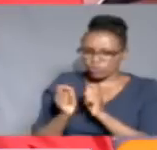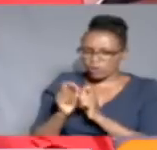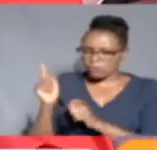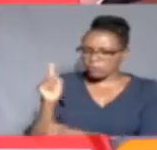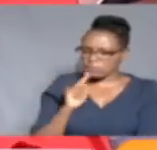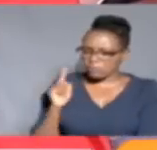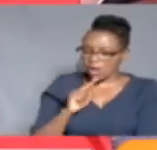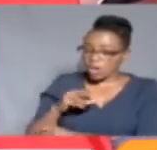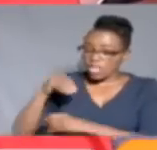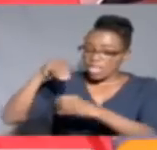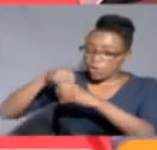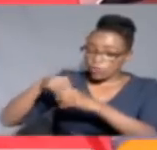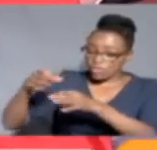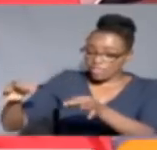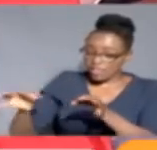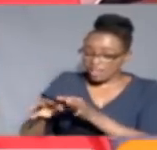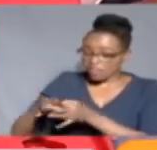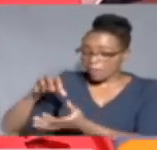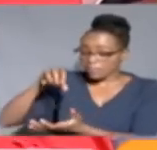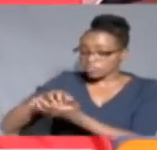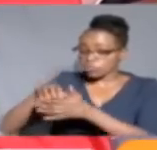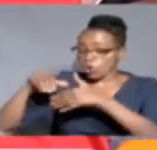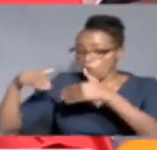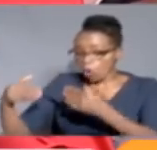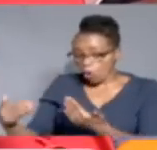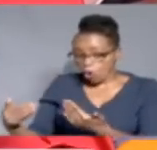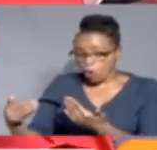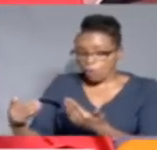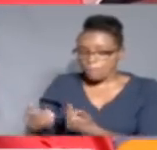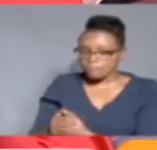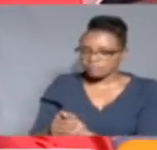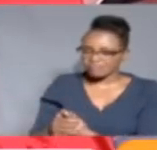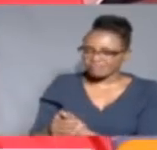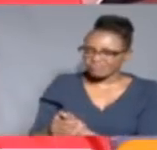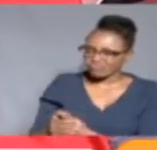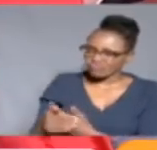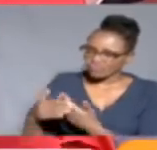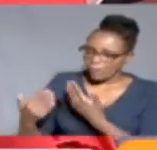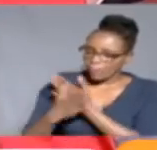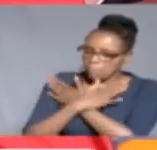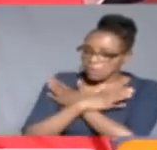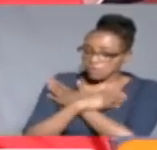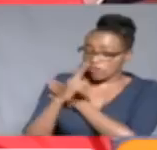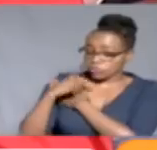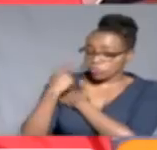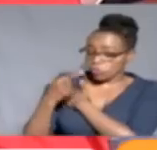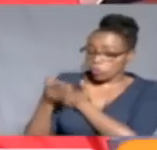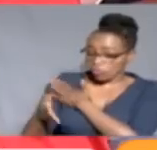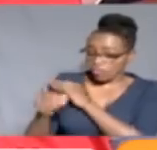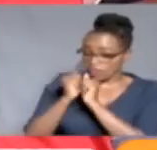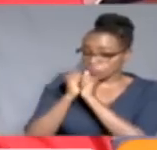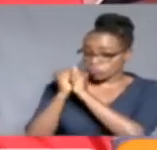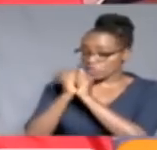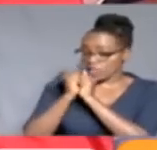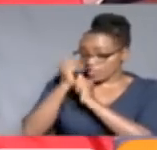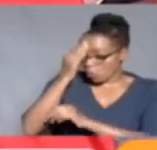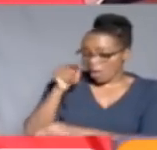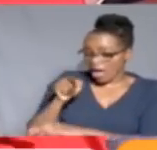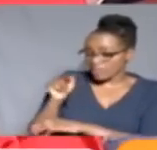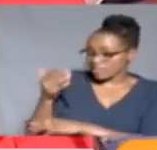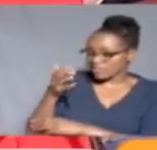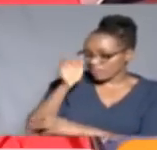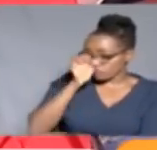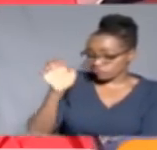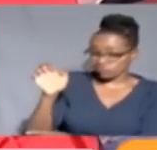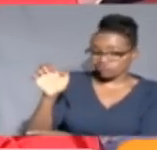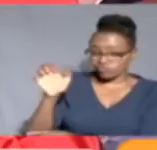it's within the family setup or within the friends that they have been with because of these negligence.